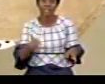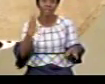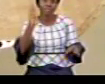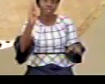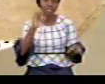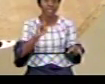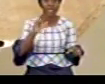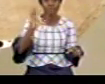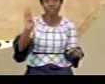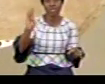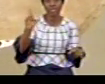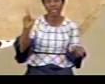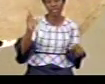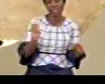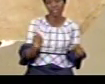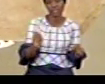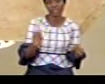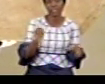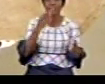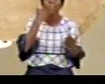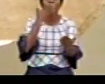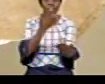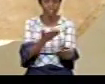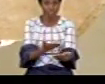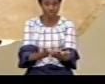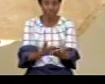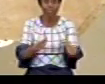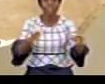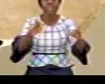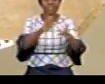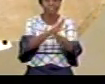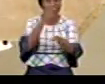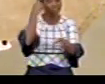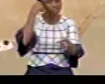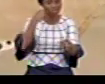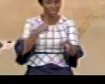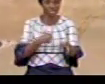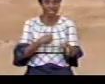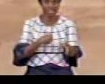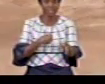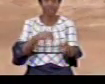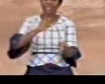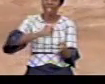The B-I-B-L-E, it's good enough